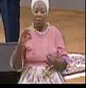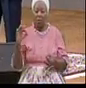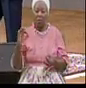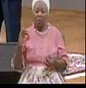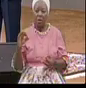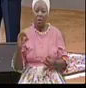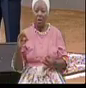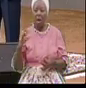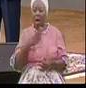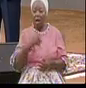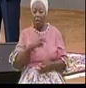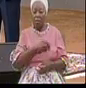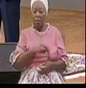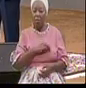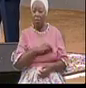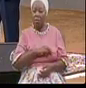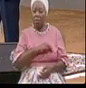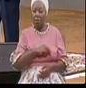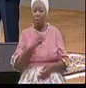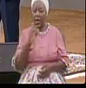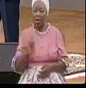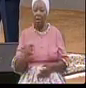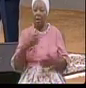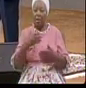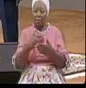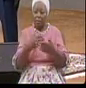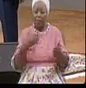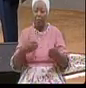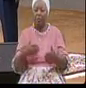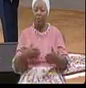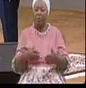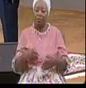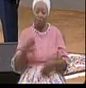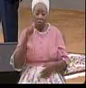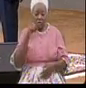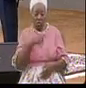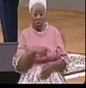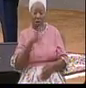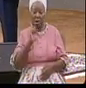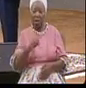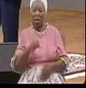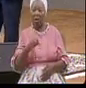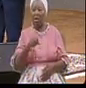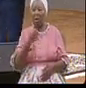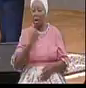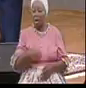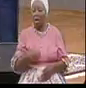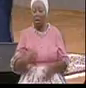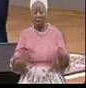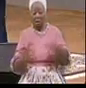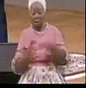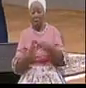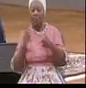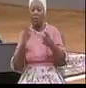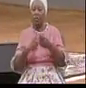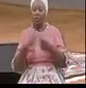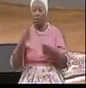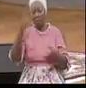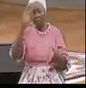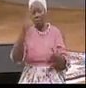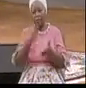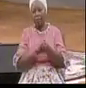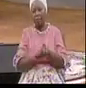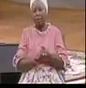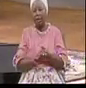before she can cleave unto the bridegroom.